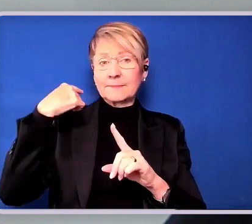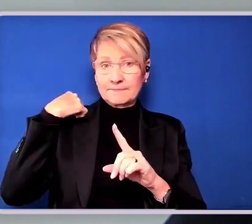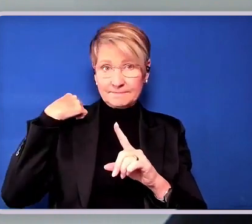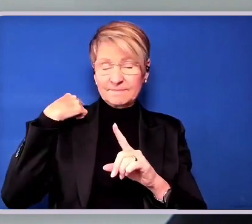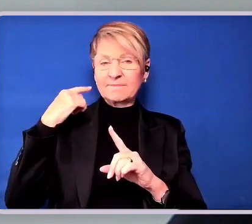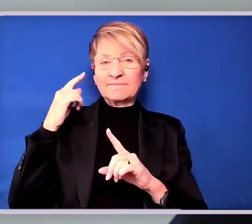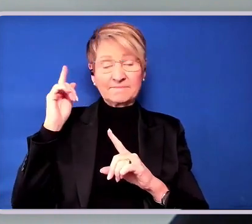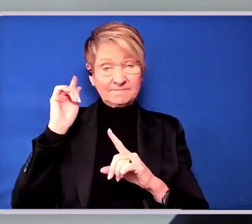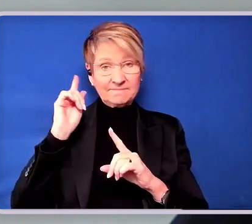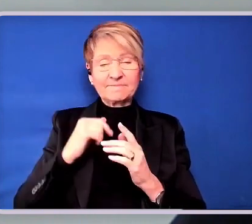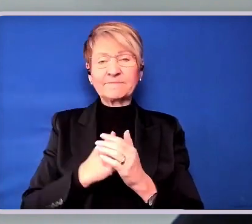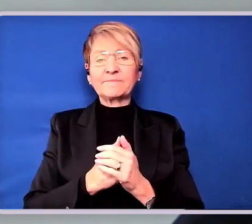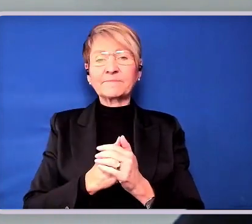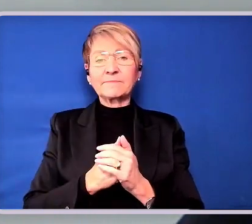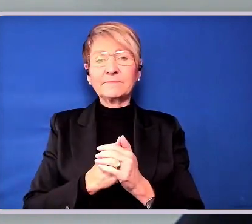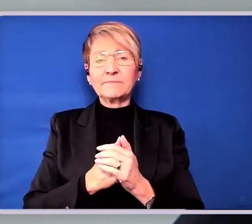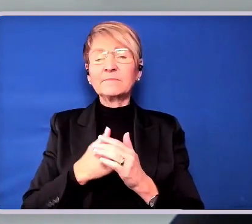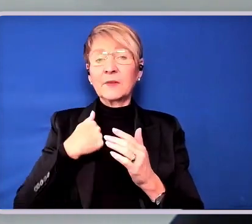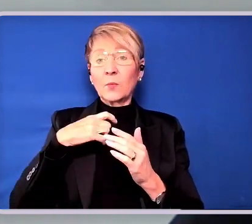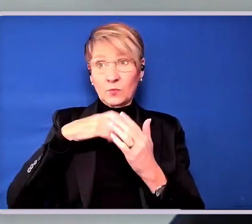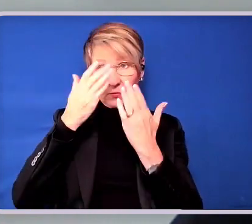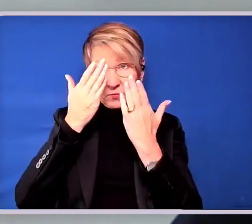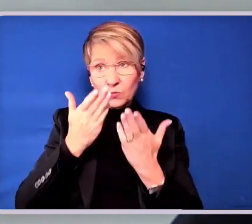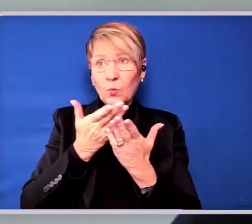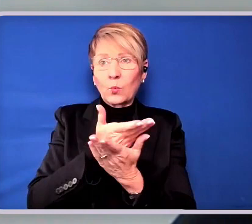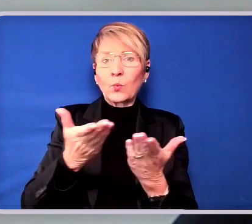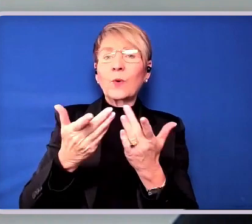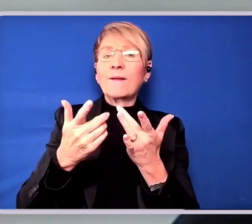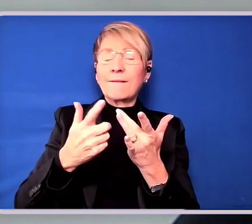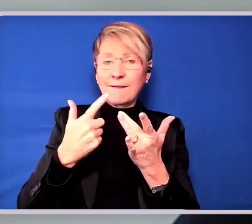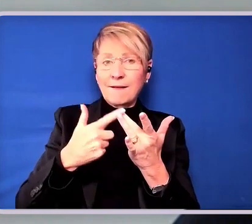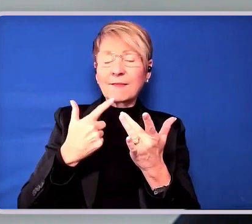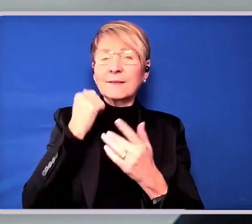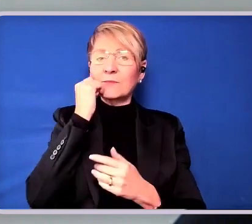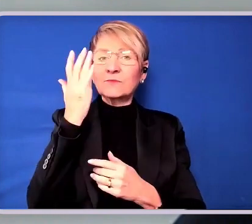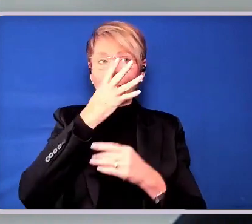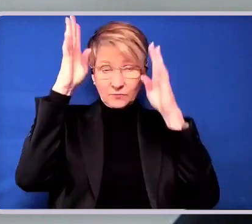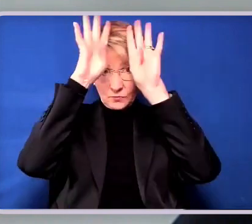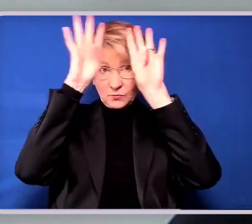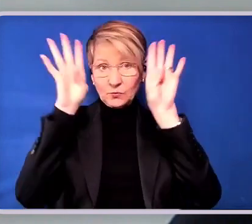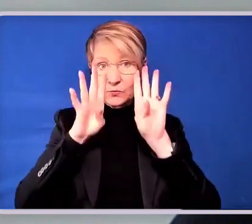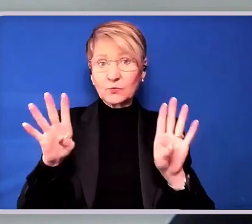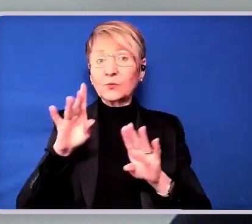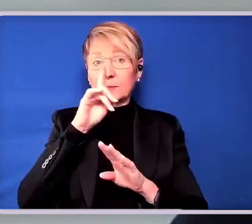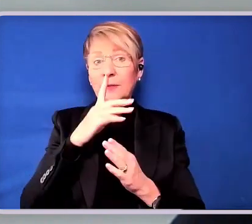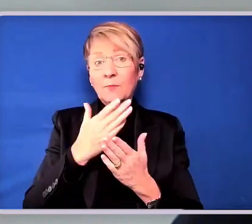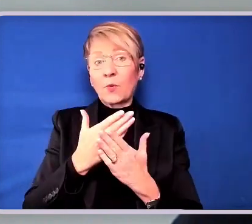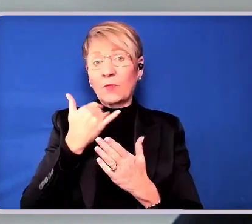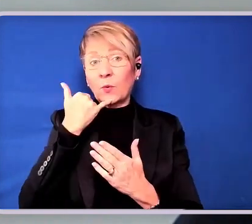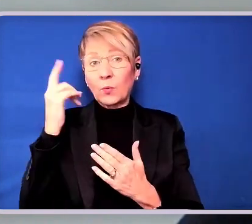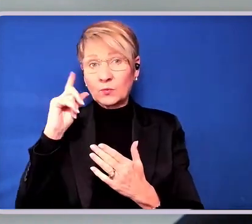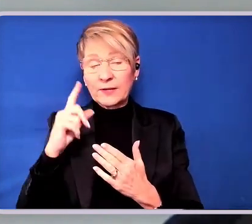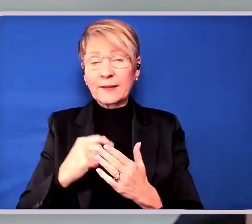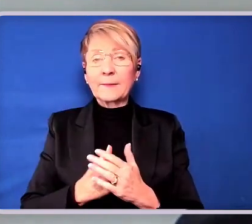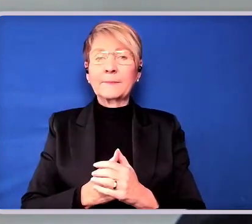I'd also like to pay my respect to all other Aboriginal and Torres Strait Islander people on this call today. Today's session is